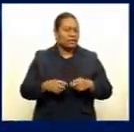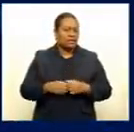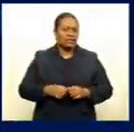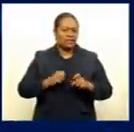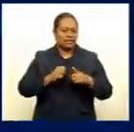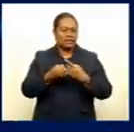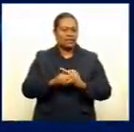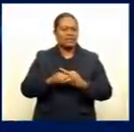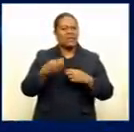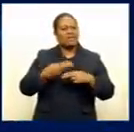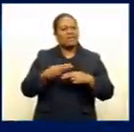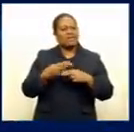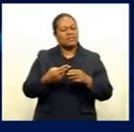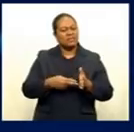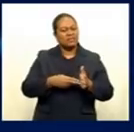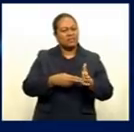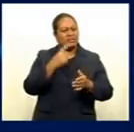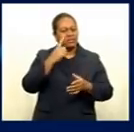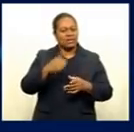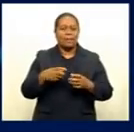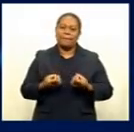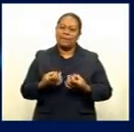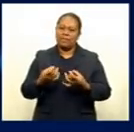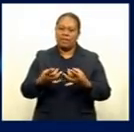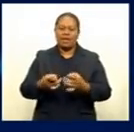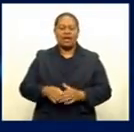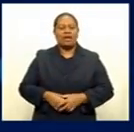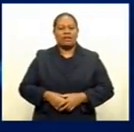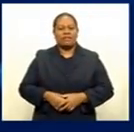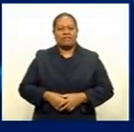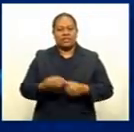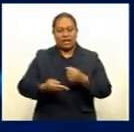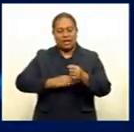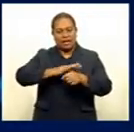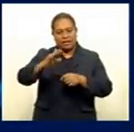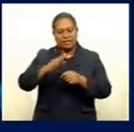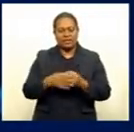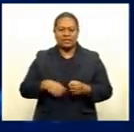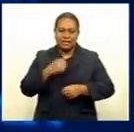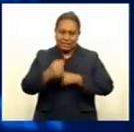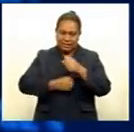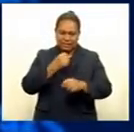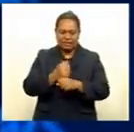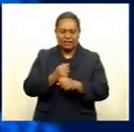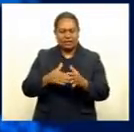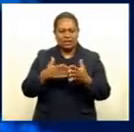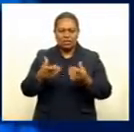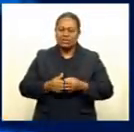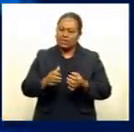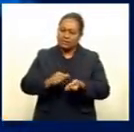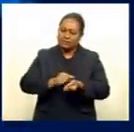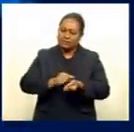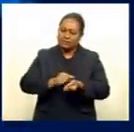farmers in Nadi are preparing for the upcoming cane harvesting season. With the Lautoka mill scheduled to start crushing next week, farmers are doing all